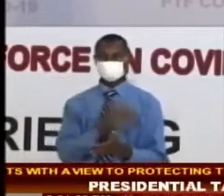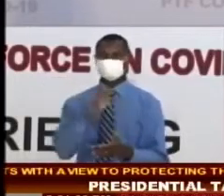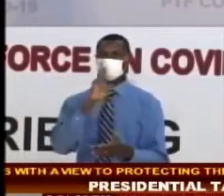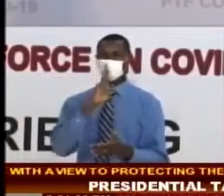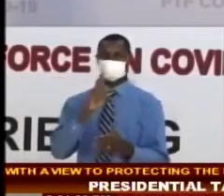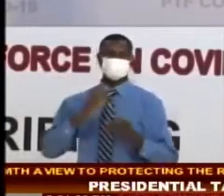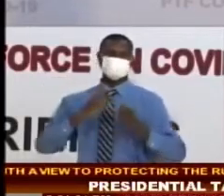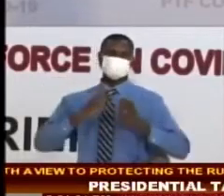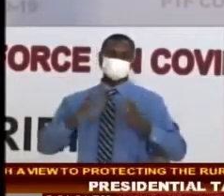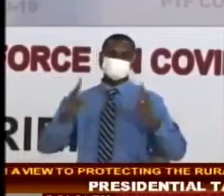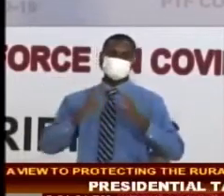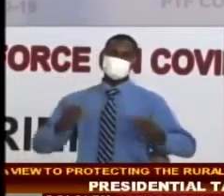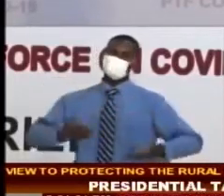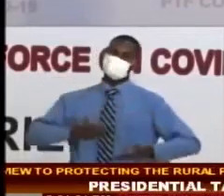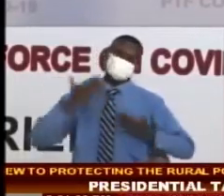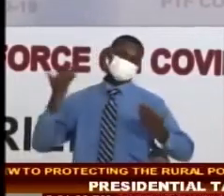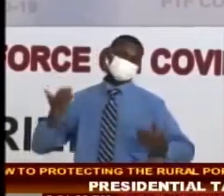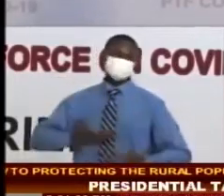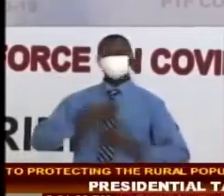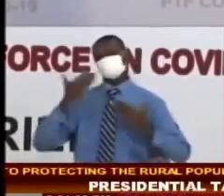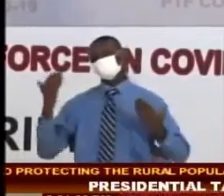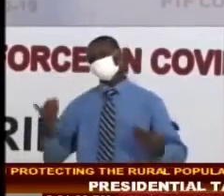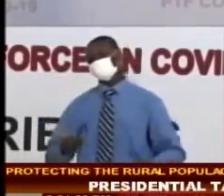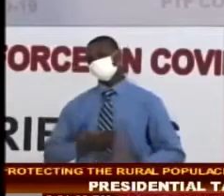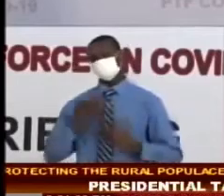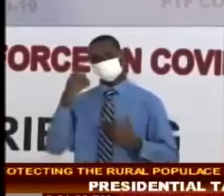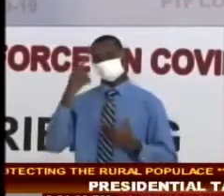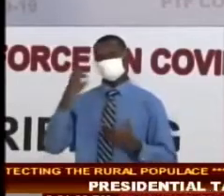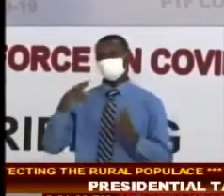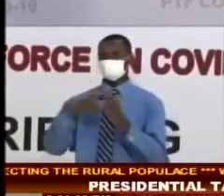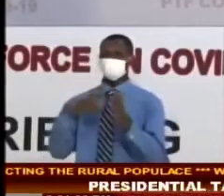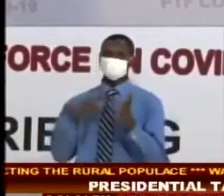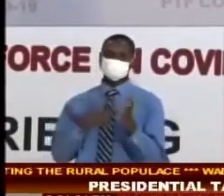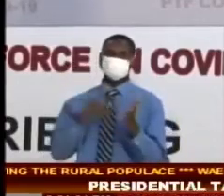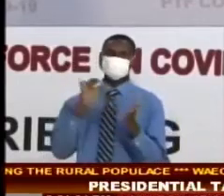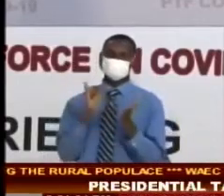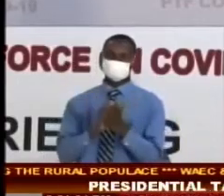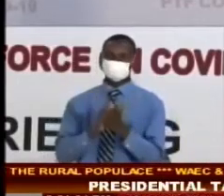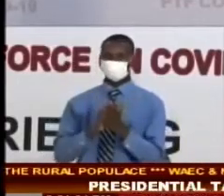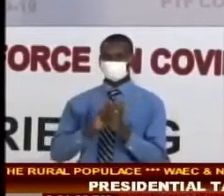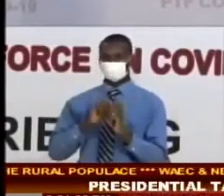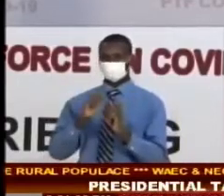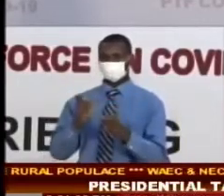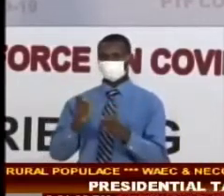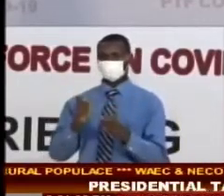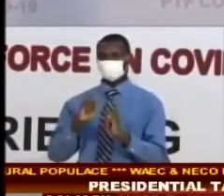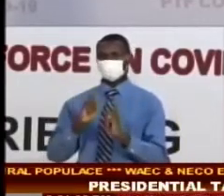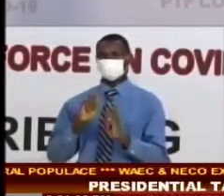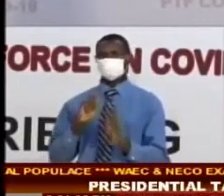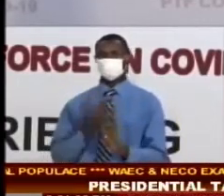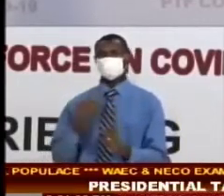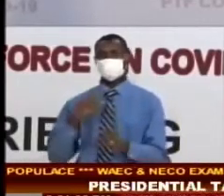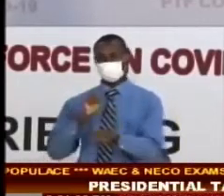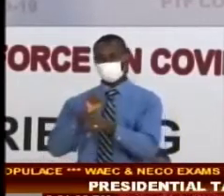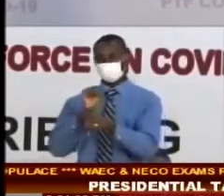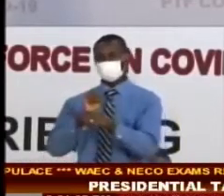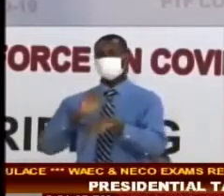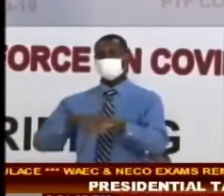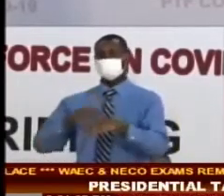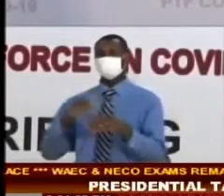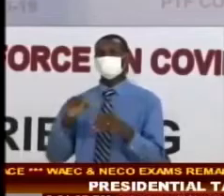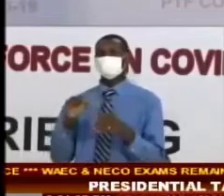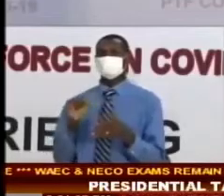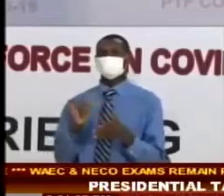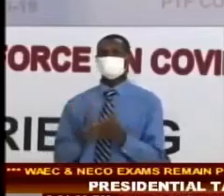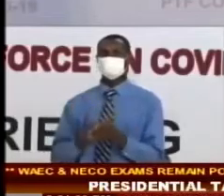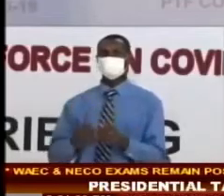very excited for the report they gave, and so we are still working towards that, and we